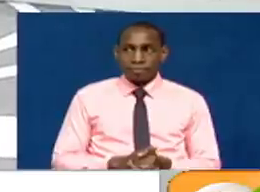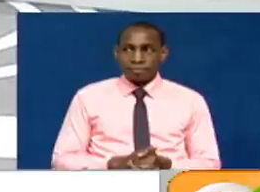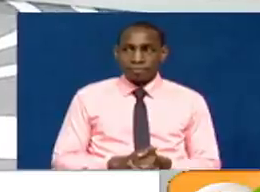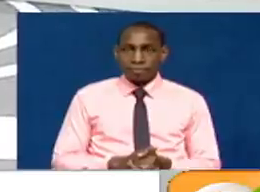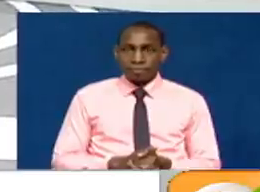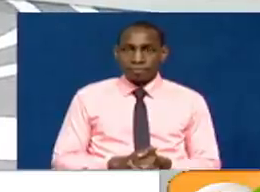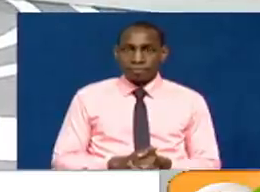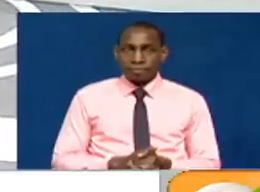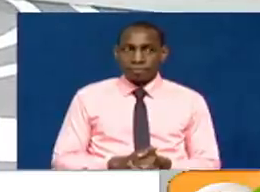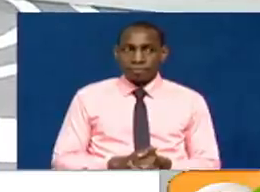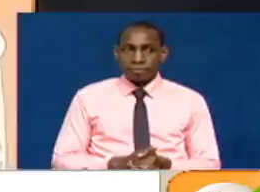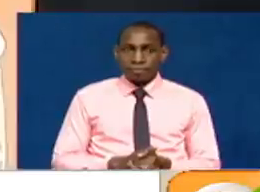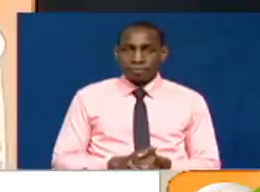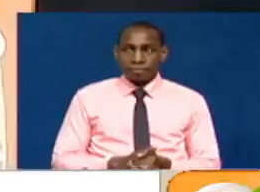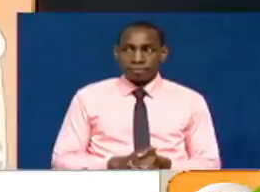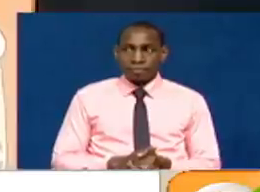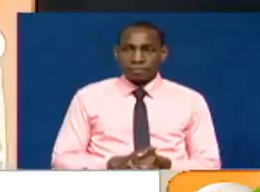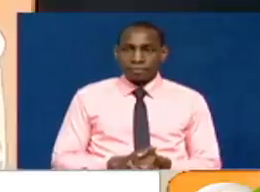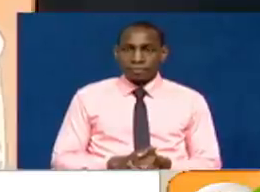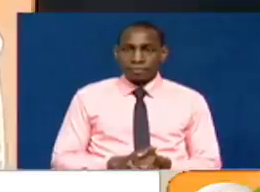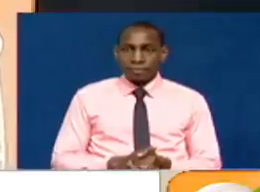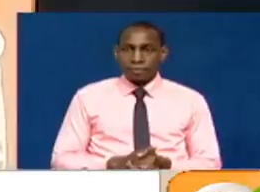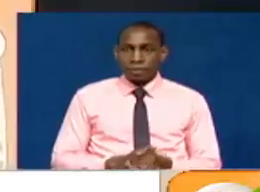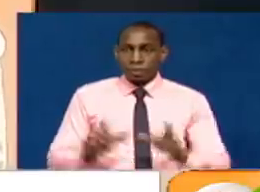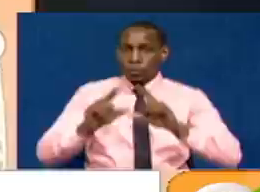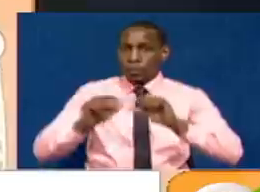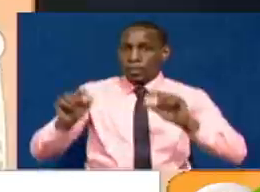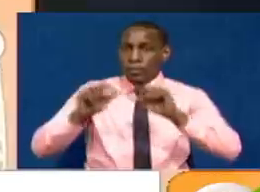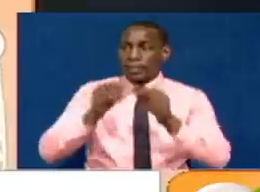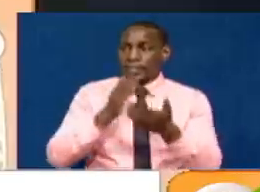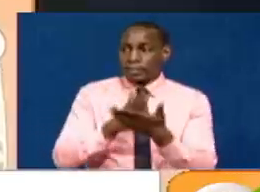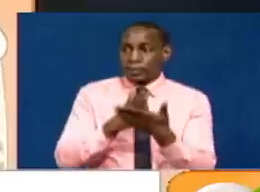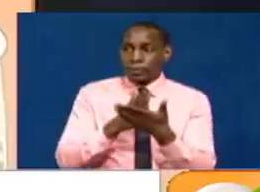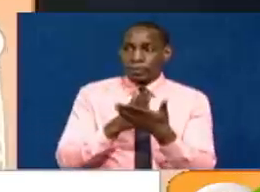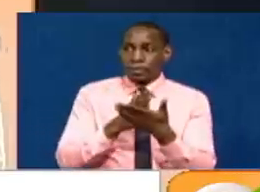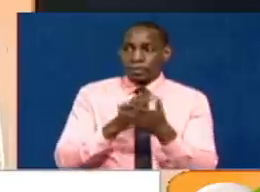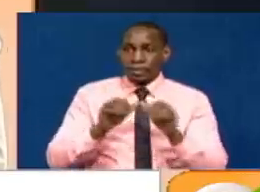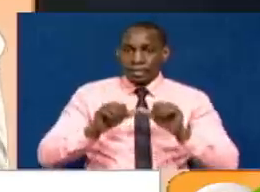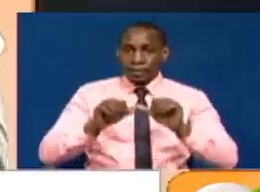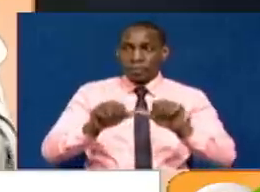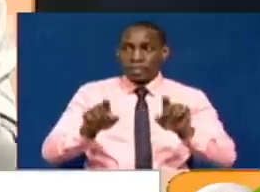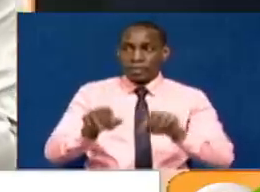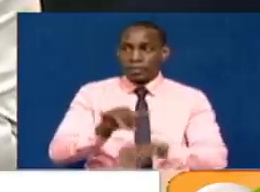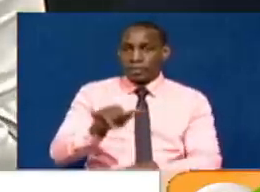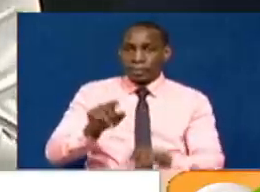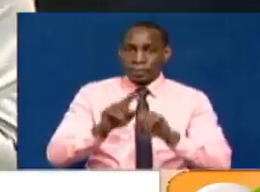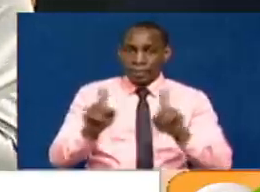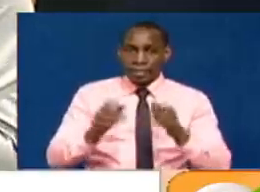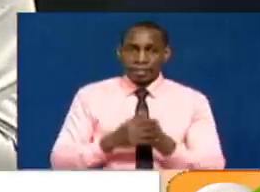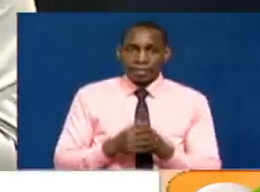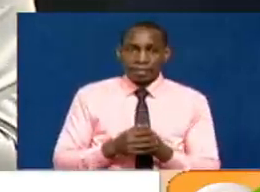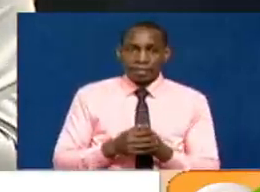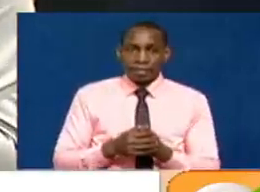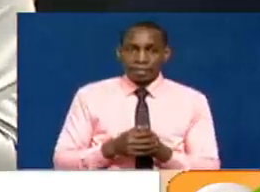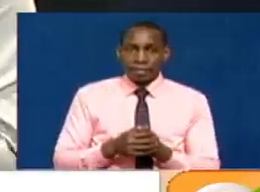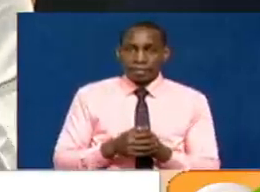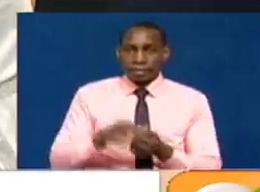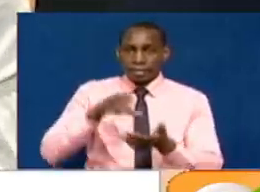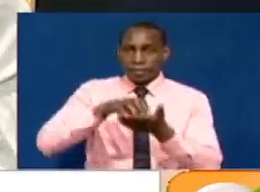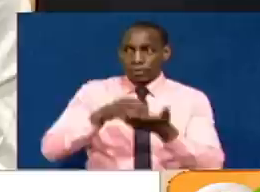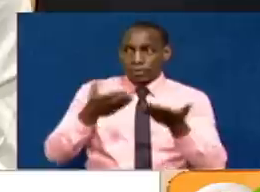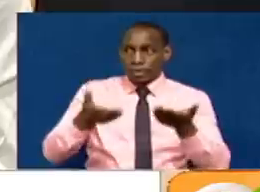Yes, I guess the truth of the statement remains all the same. Yeah. But let's get to our own situation